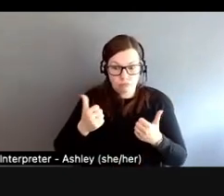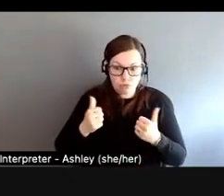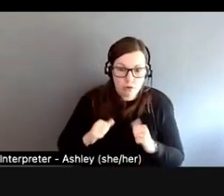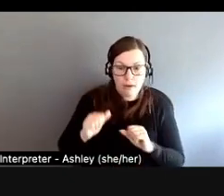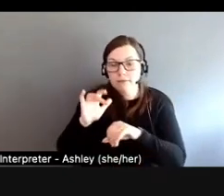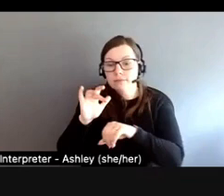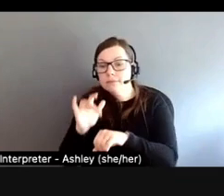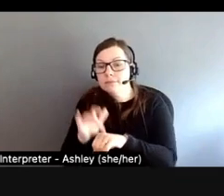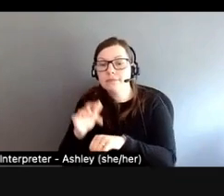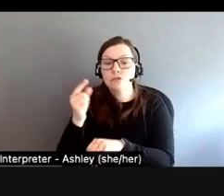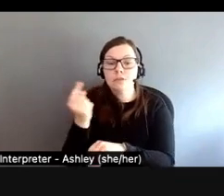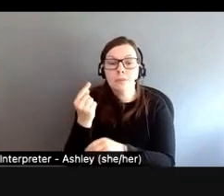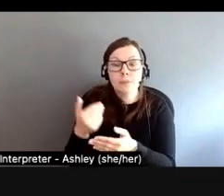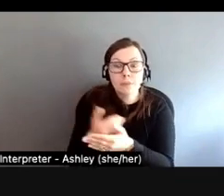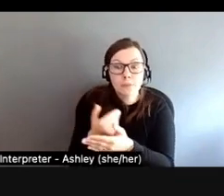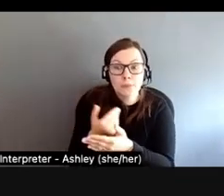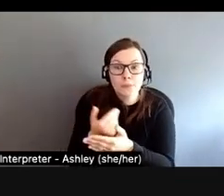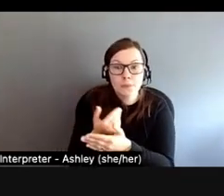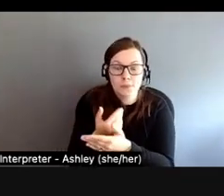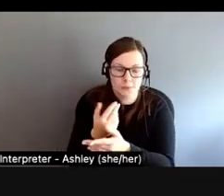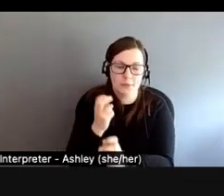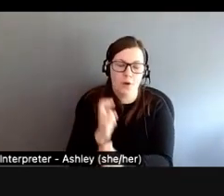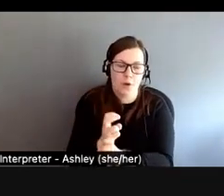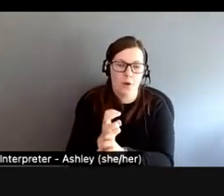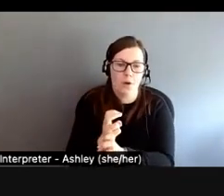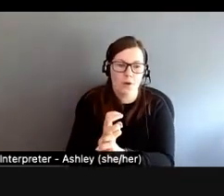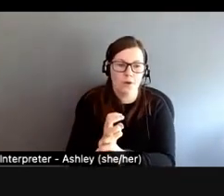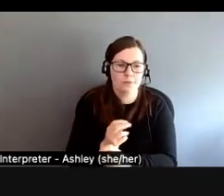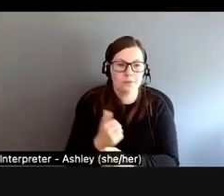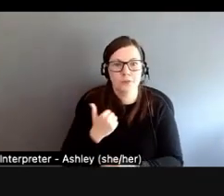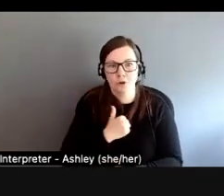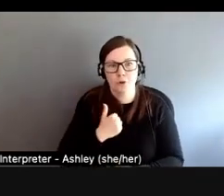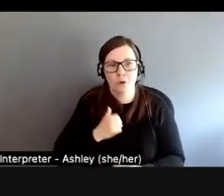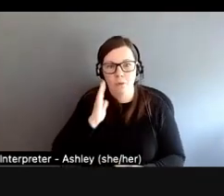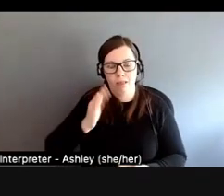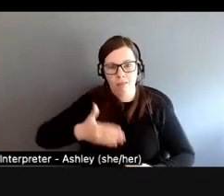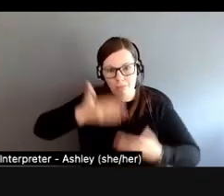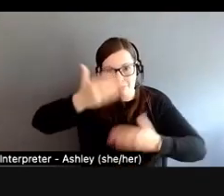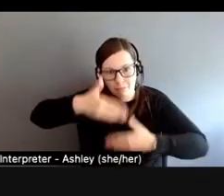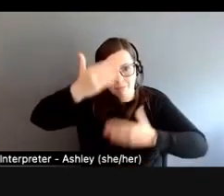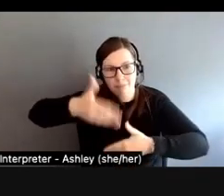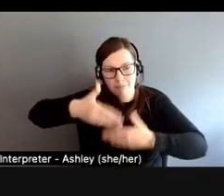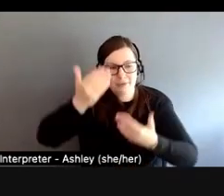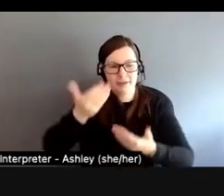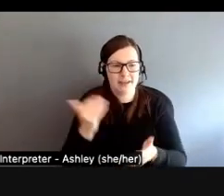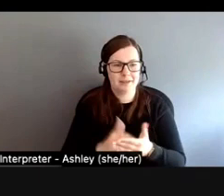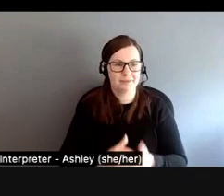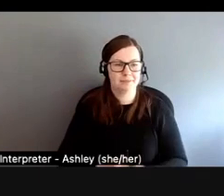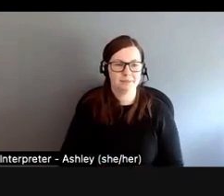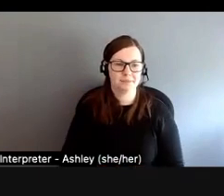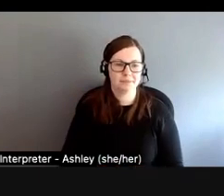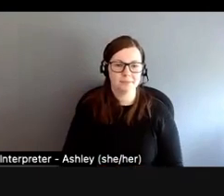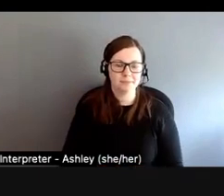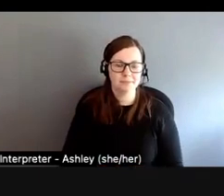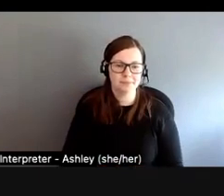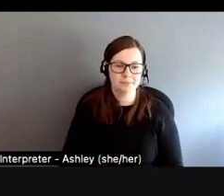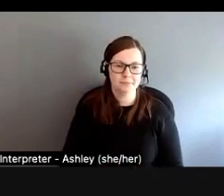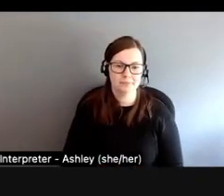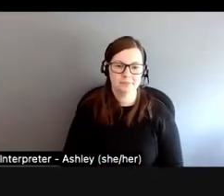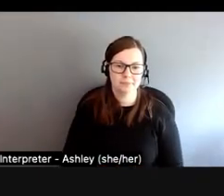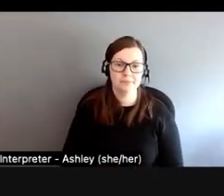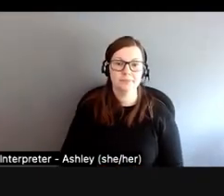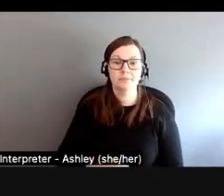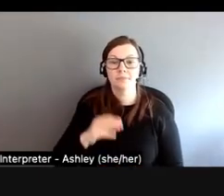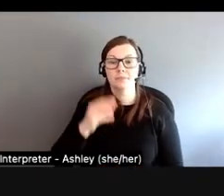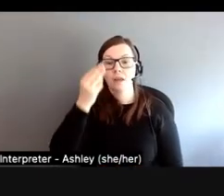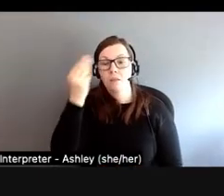that. Okay, I'm going to make everybody seasick again by flipping back to. Sorry, if you wouldn't mind, I